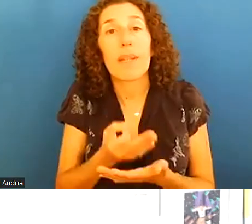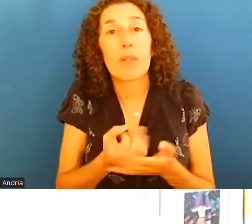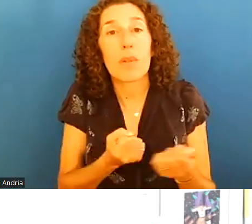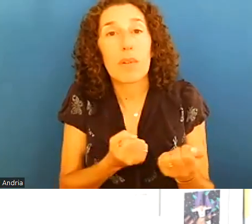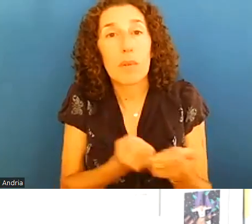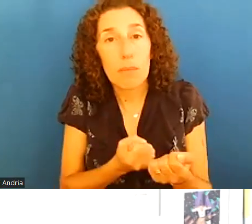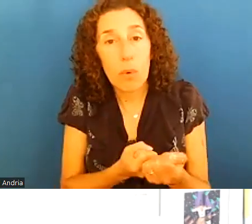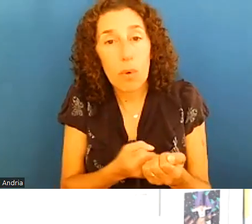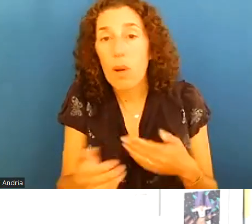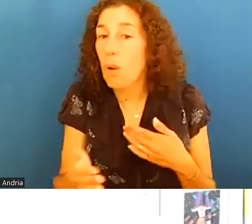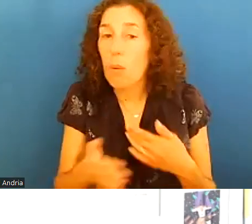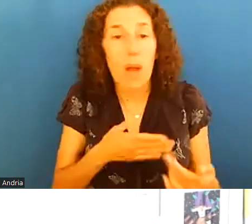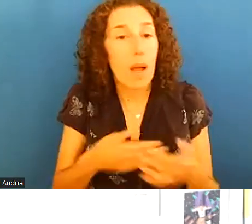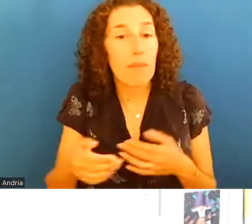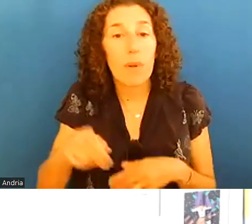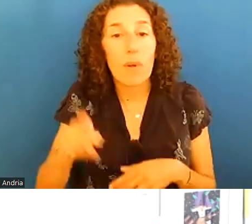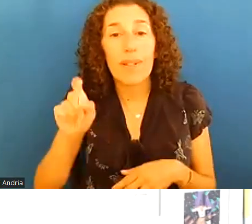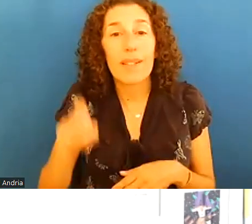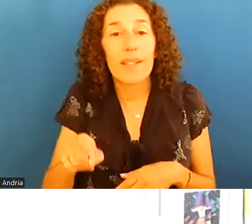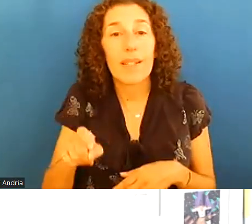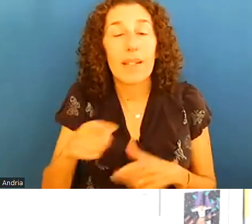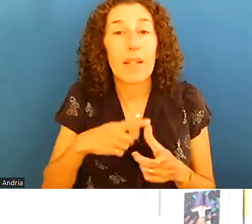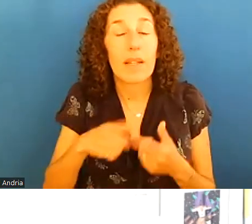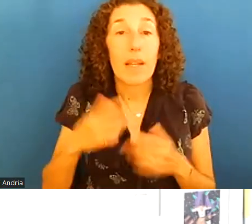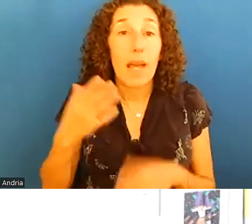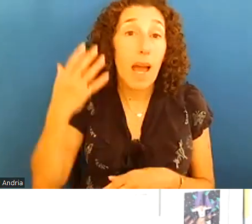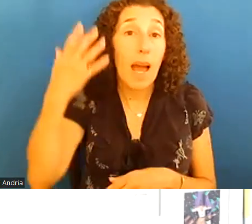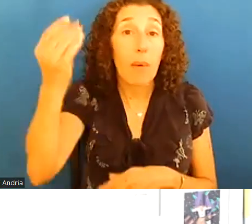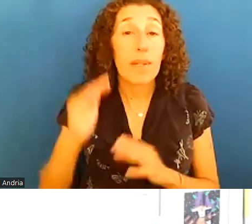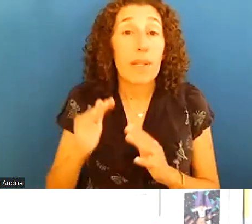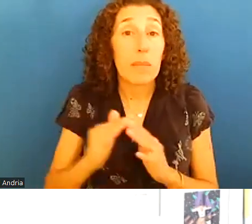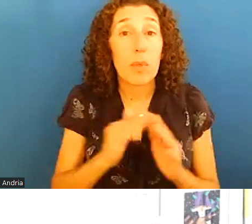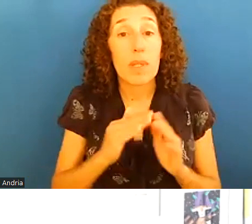So and then out in the community, we're always doing outreach,